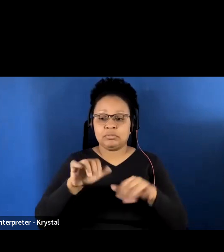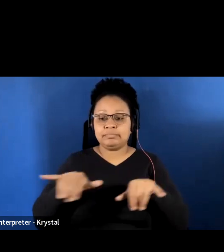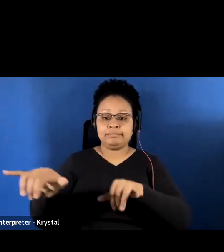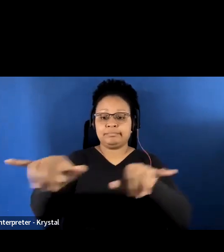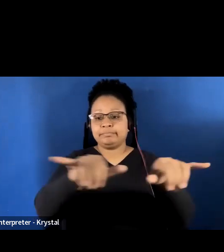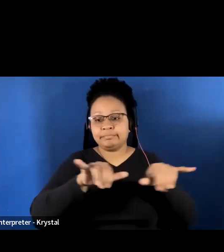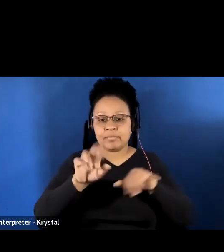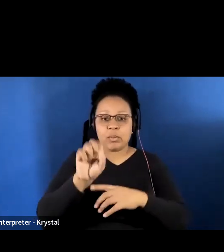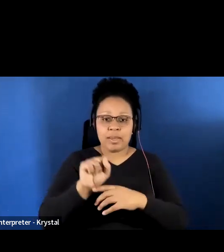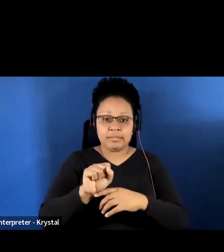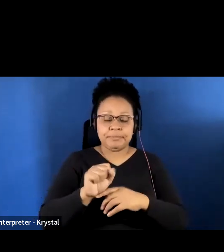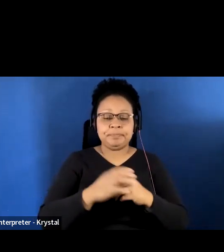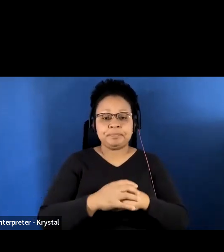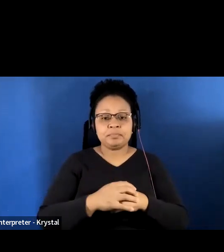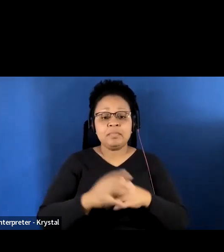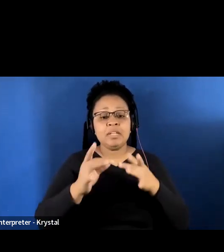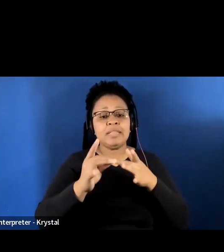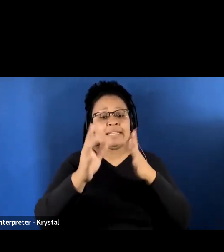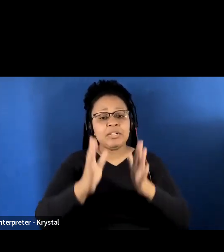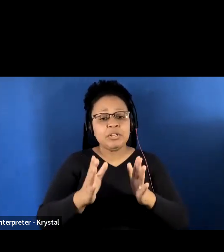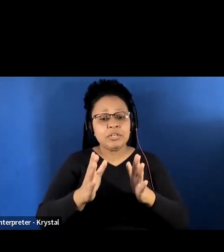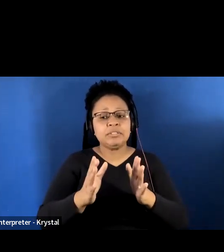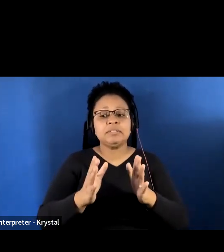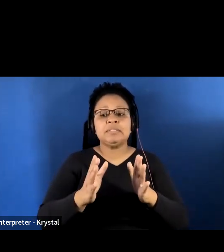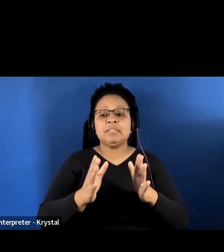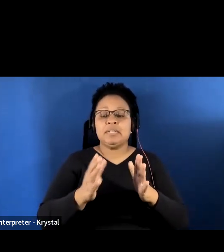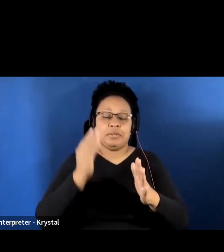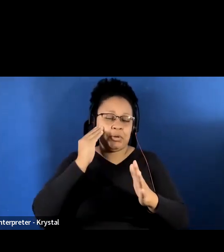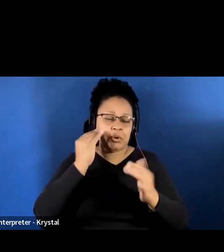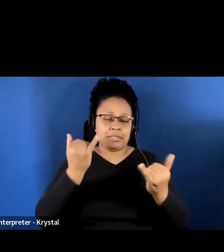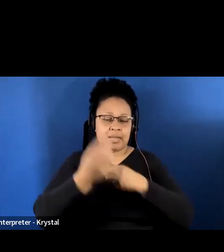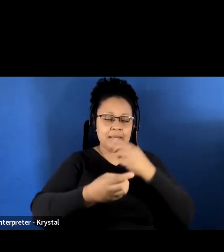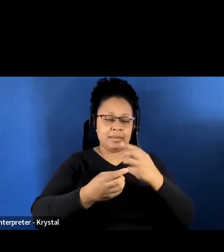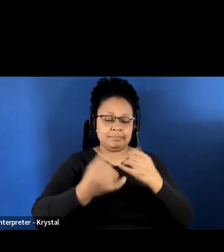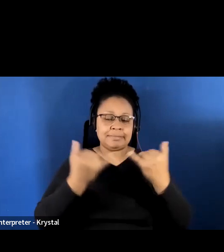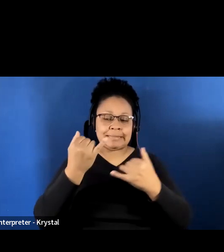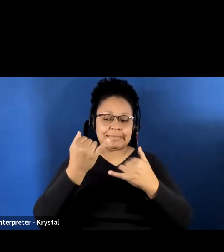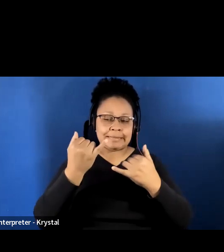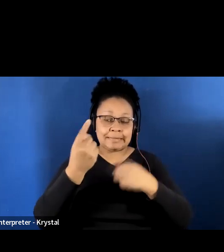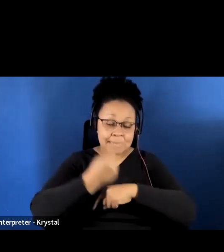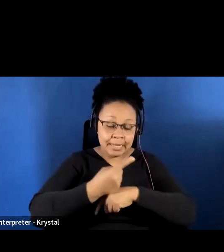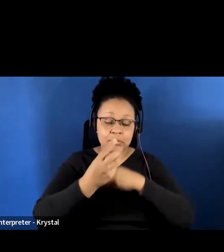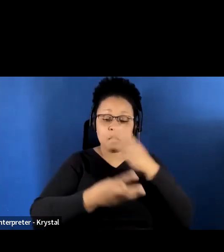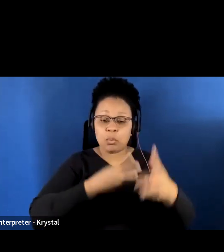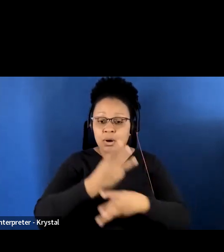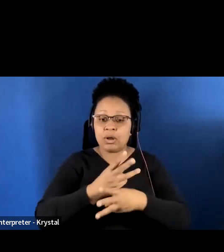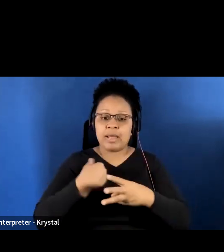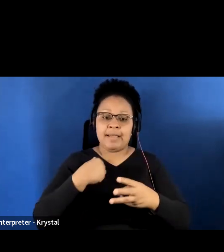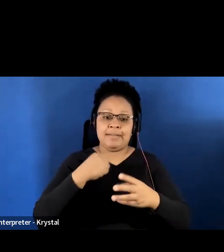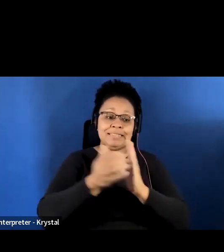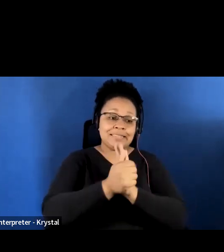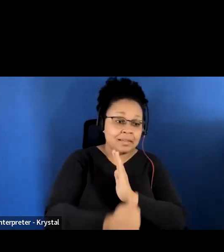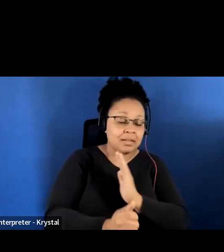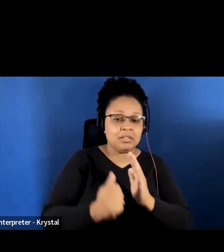Leadership, as most of you know, in today's world requires a multitude of skills and